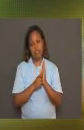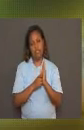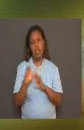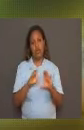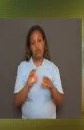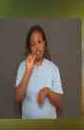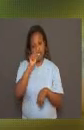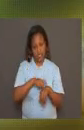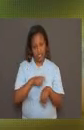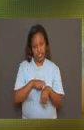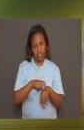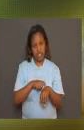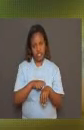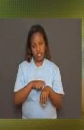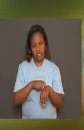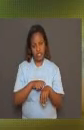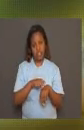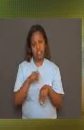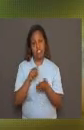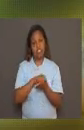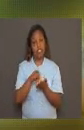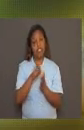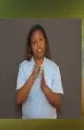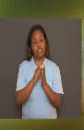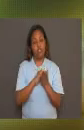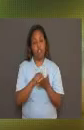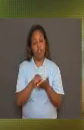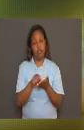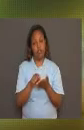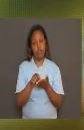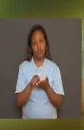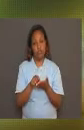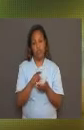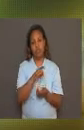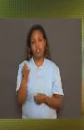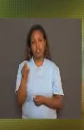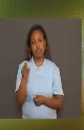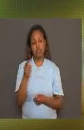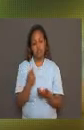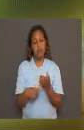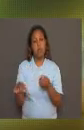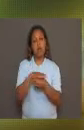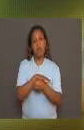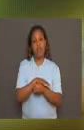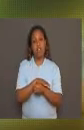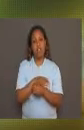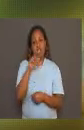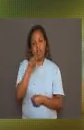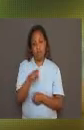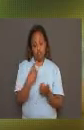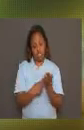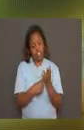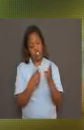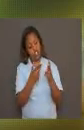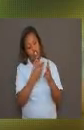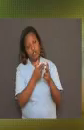Take a moment to write down how you will fulfill one of these